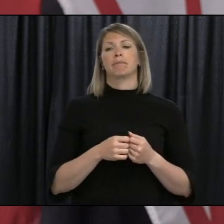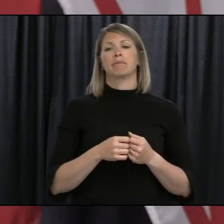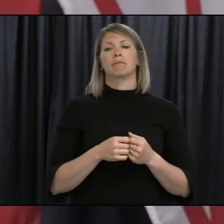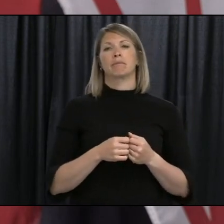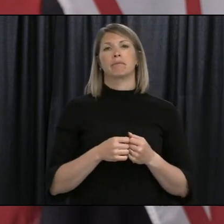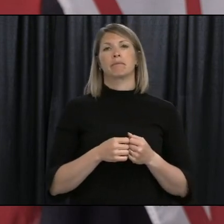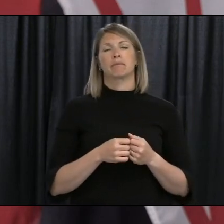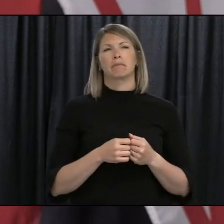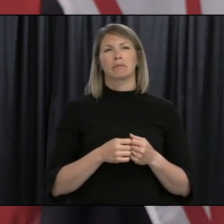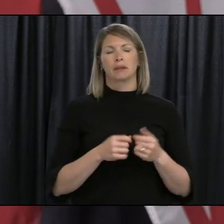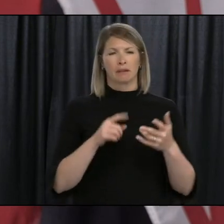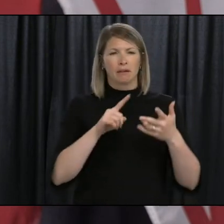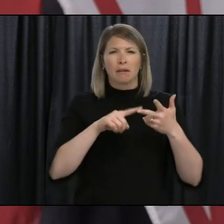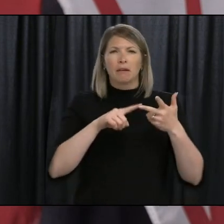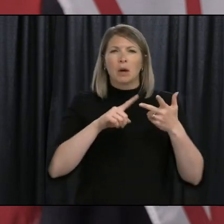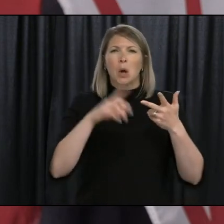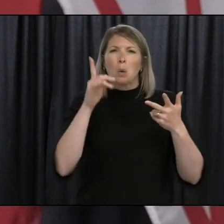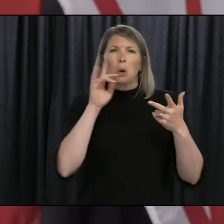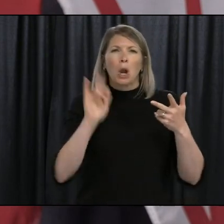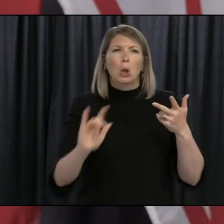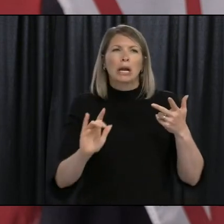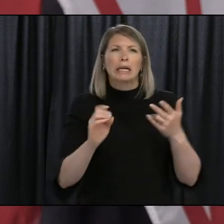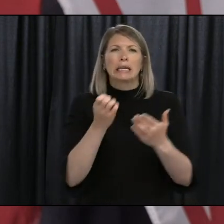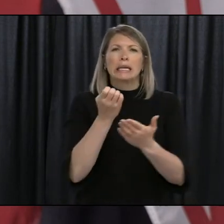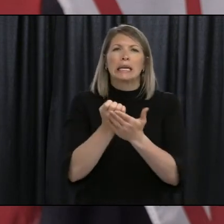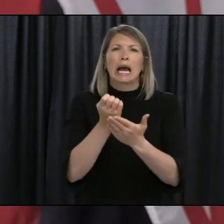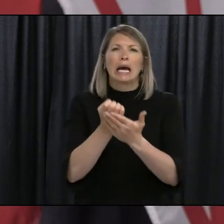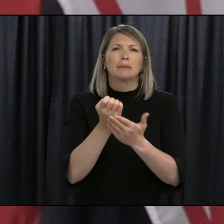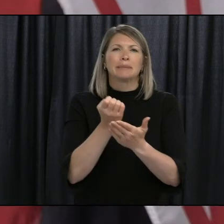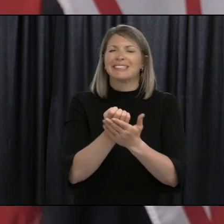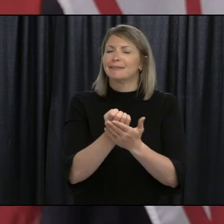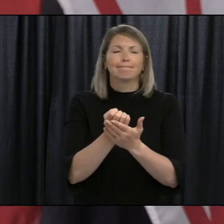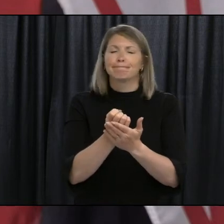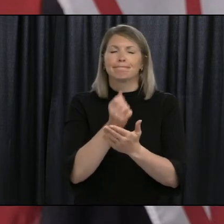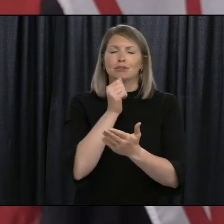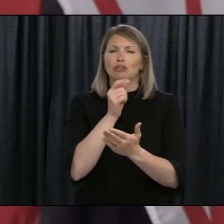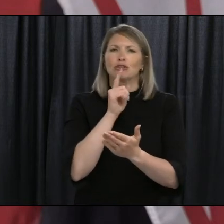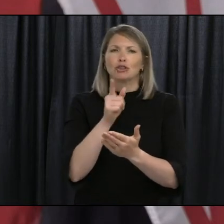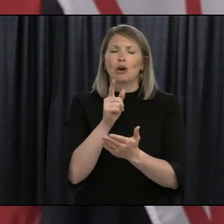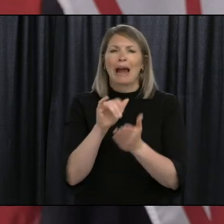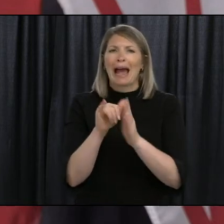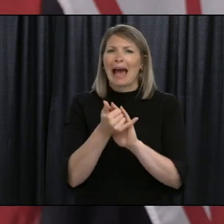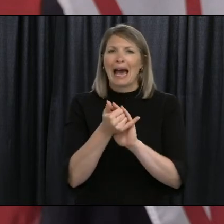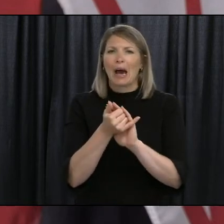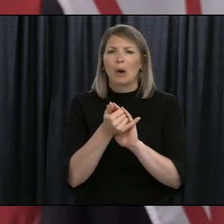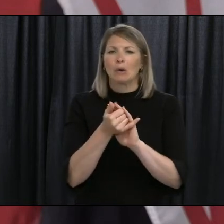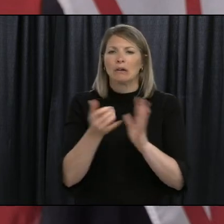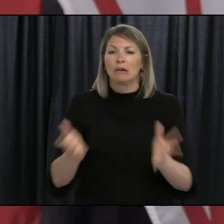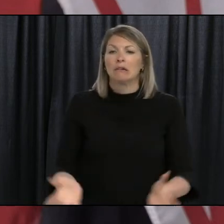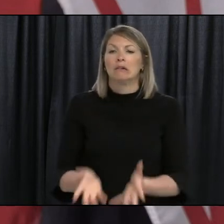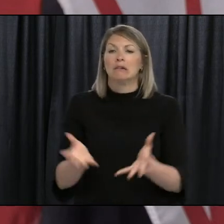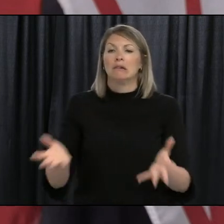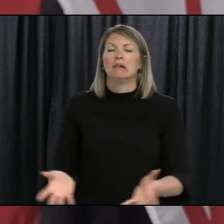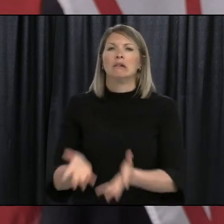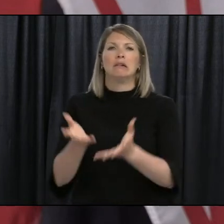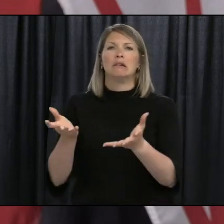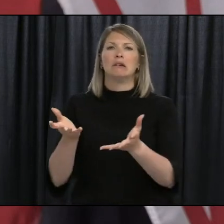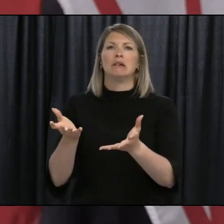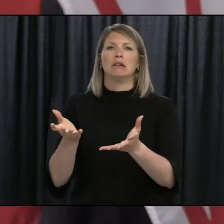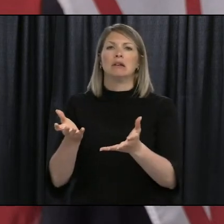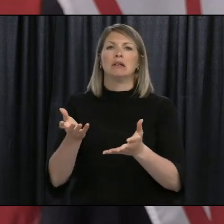have a full understanding of what how the economy is going to rebound. at this particular stage. I know we're